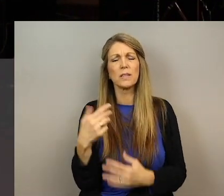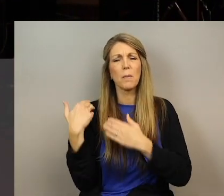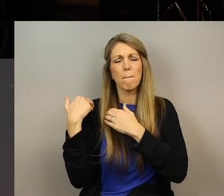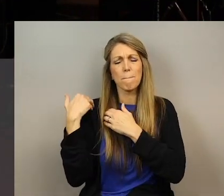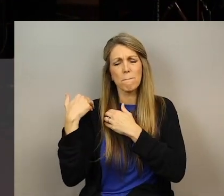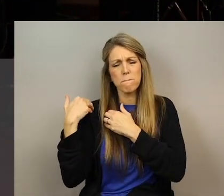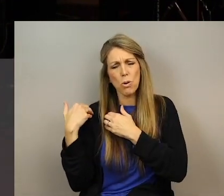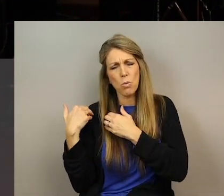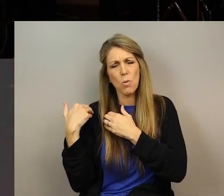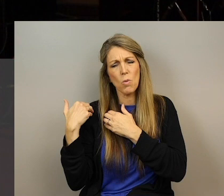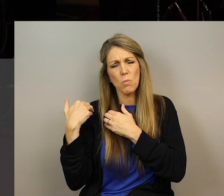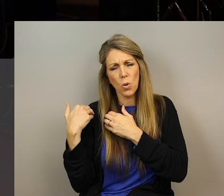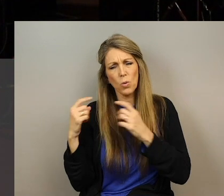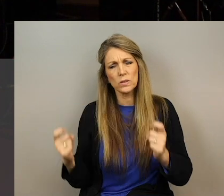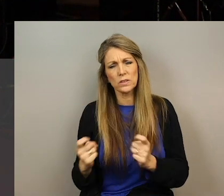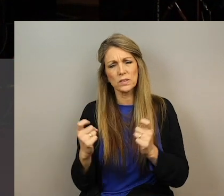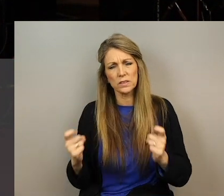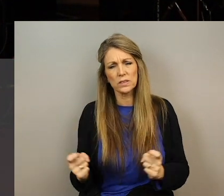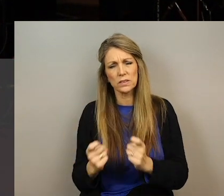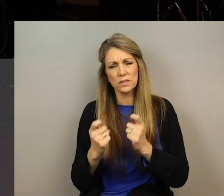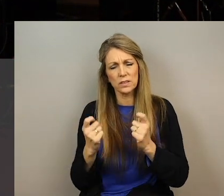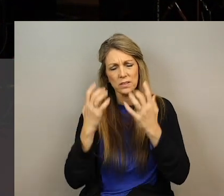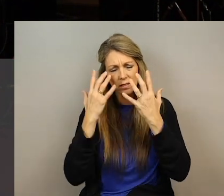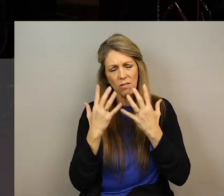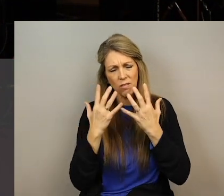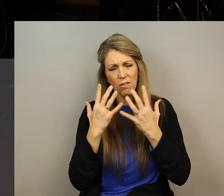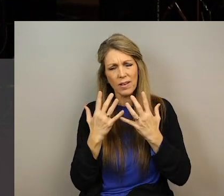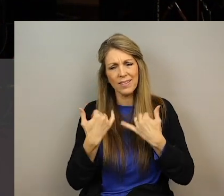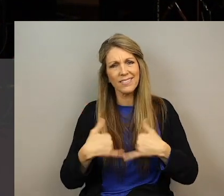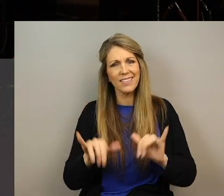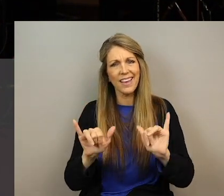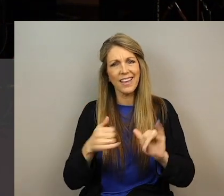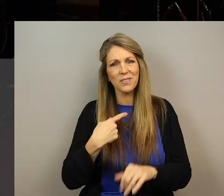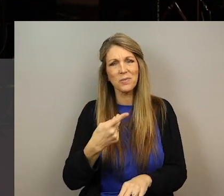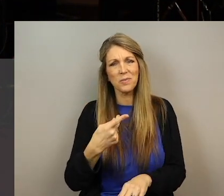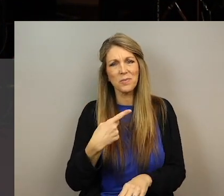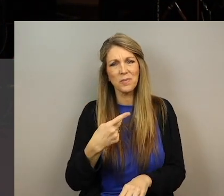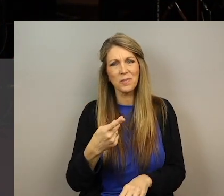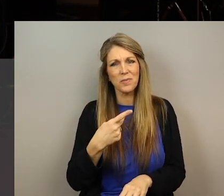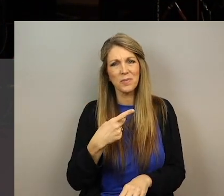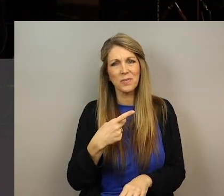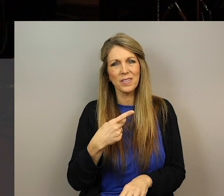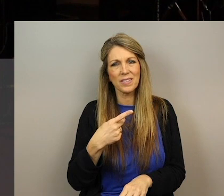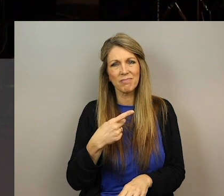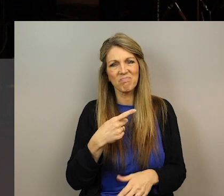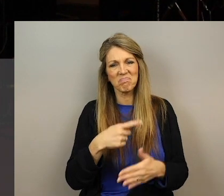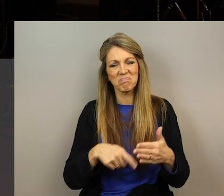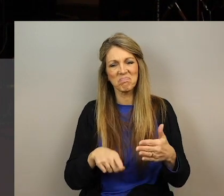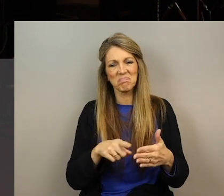has borne our griefs and carried our sorrows, yet we esteemed him